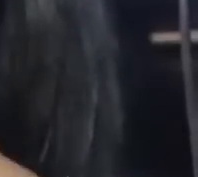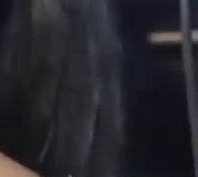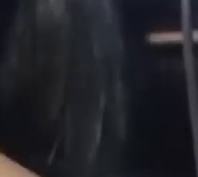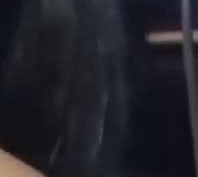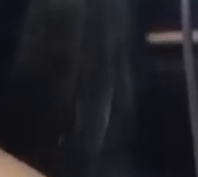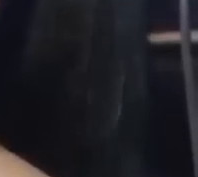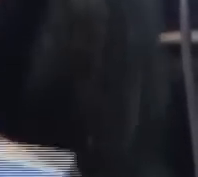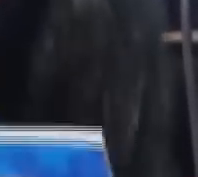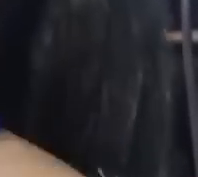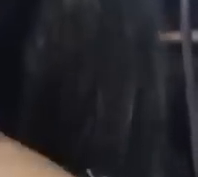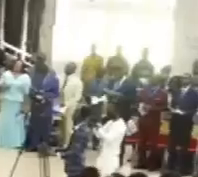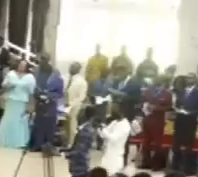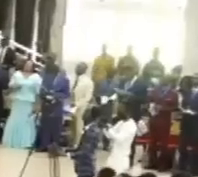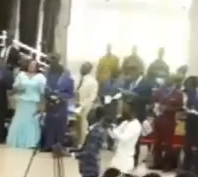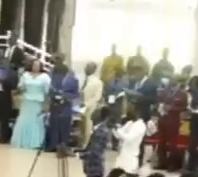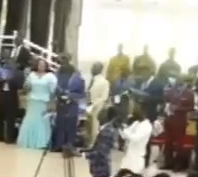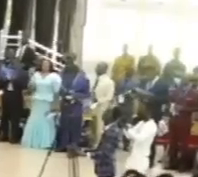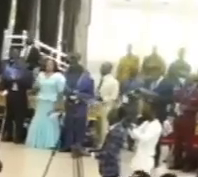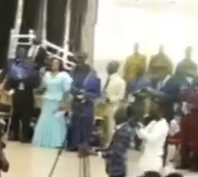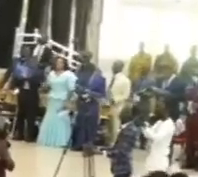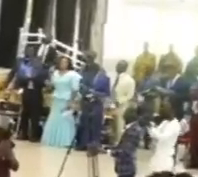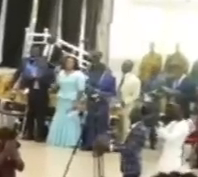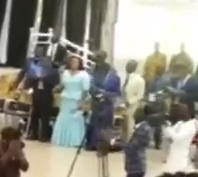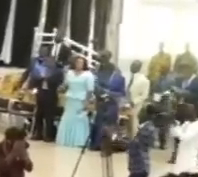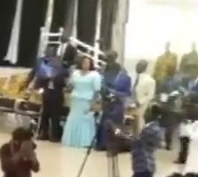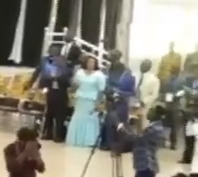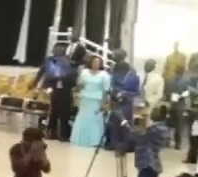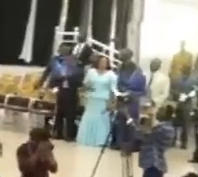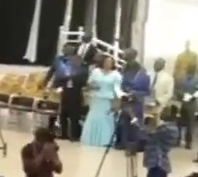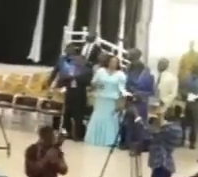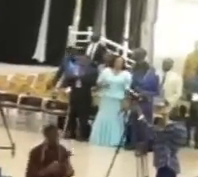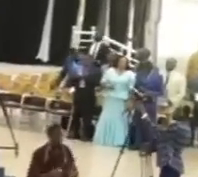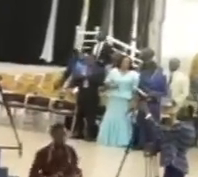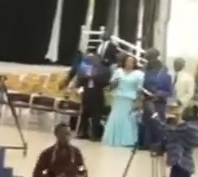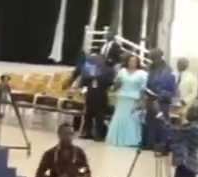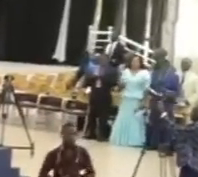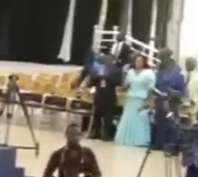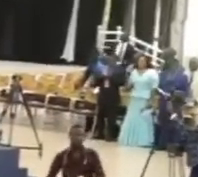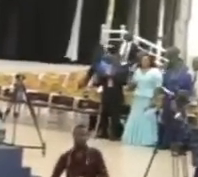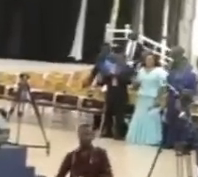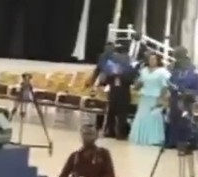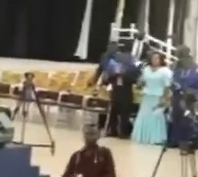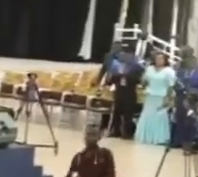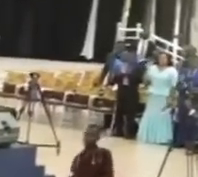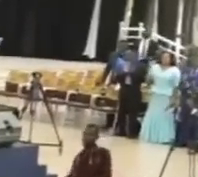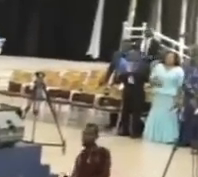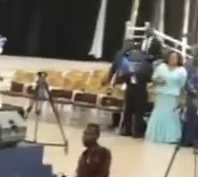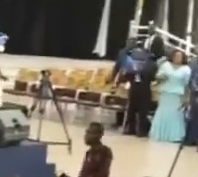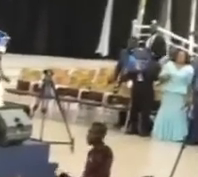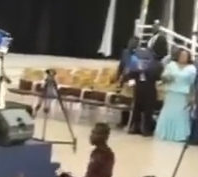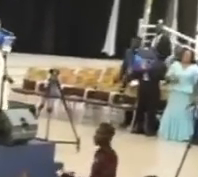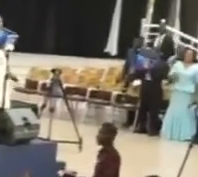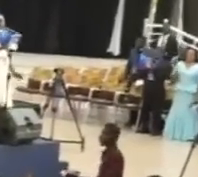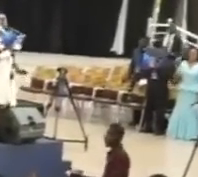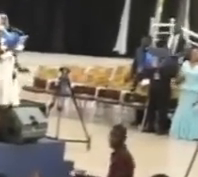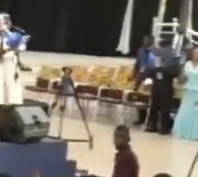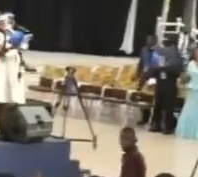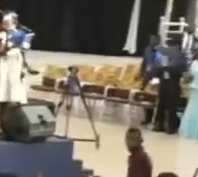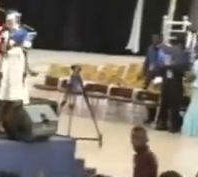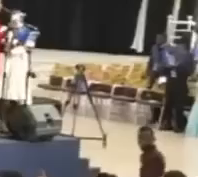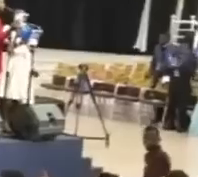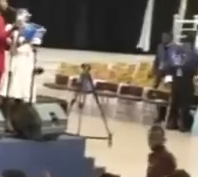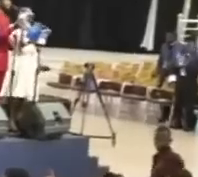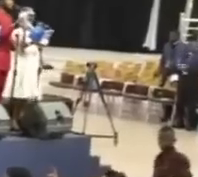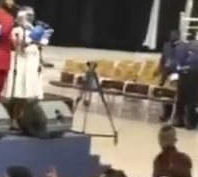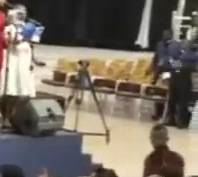by one. Count your blessings. See what God has done. Count your